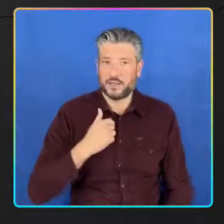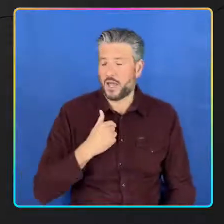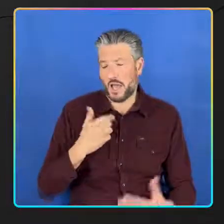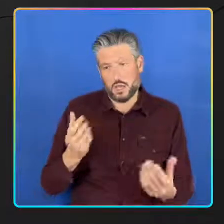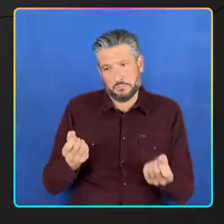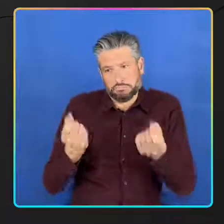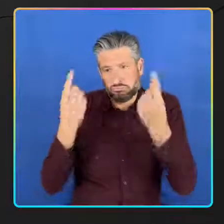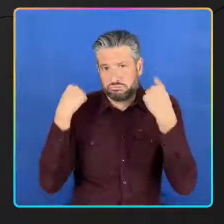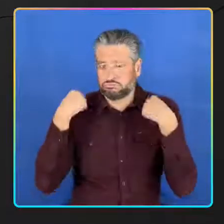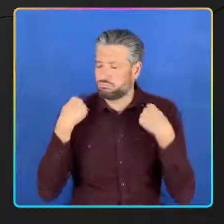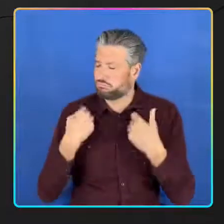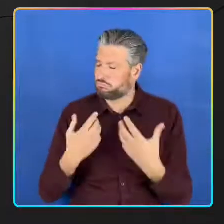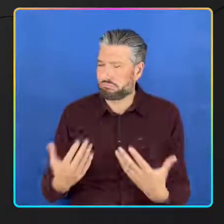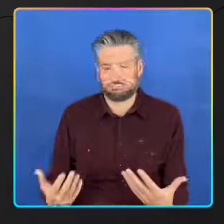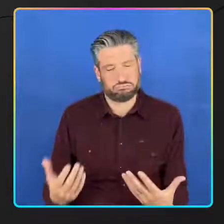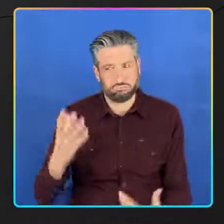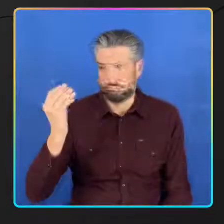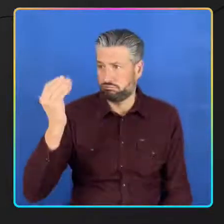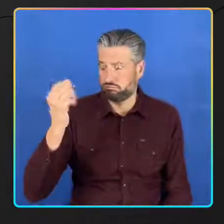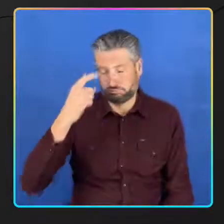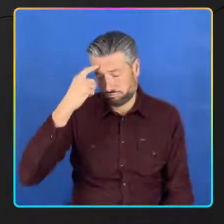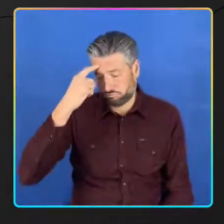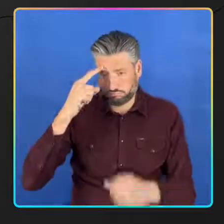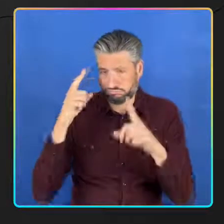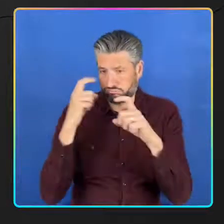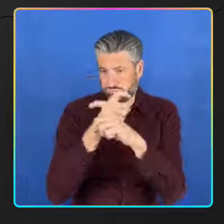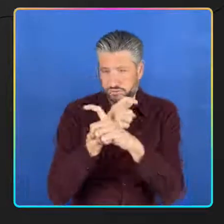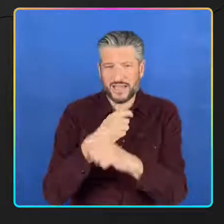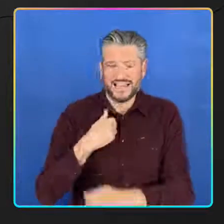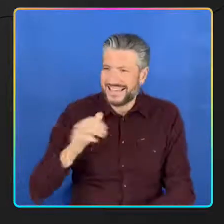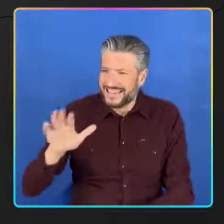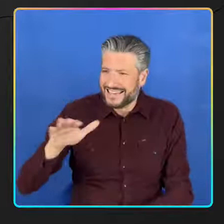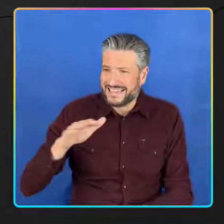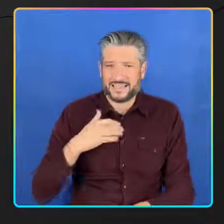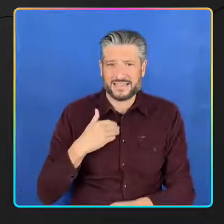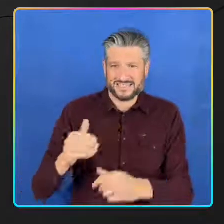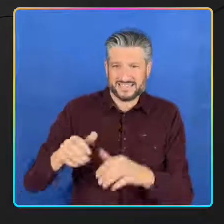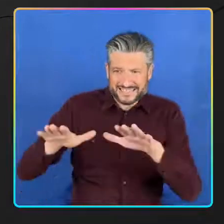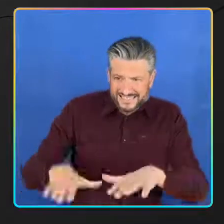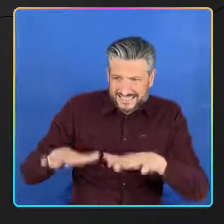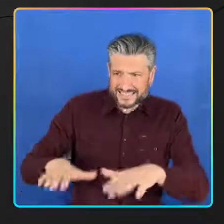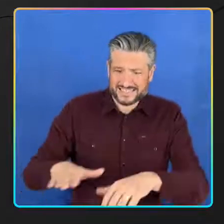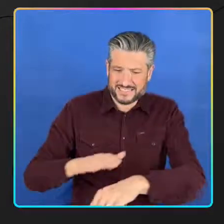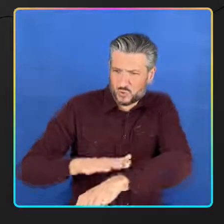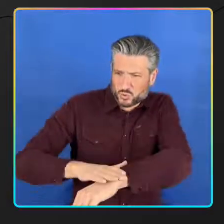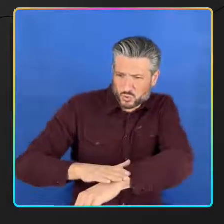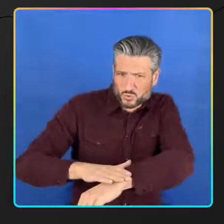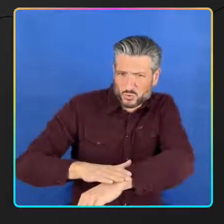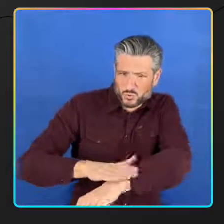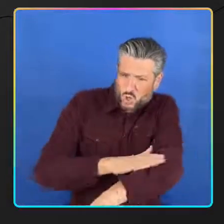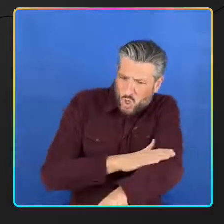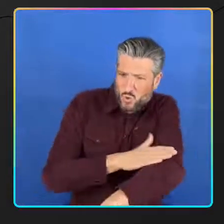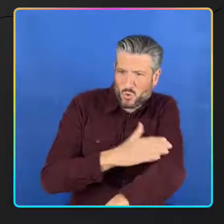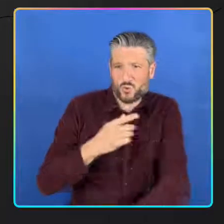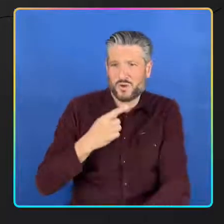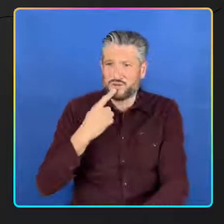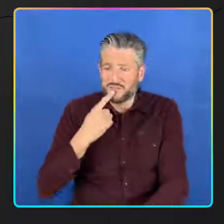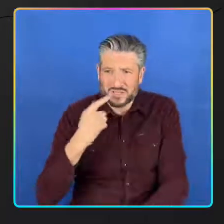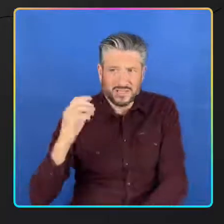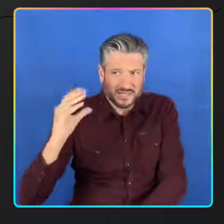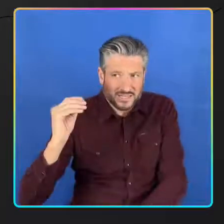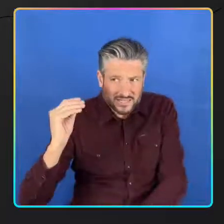what he said. And so I would ask him to repeat and speak slower and speak simpler, and he would just say things I just didn't